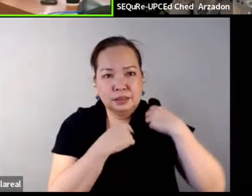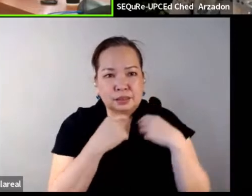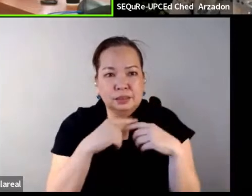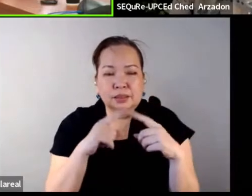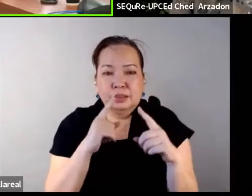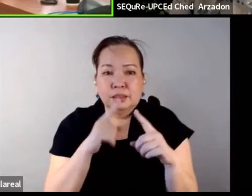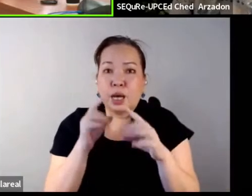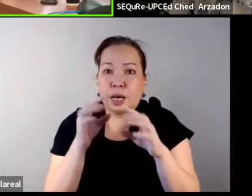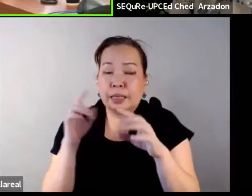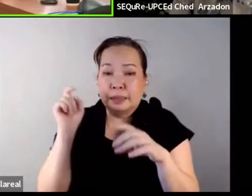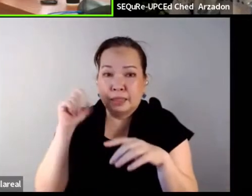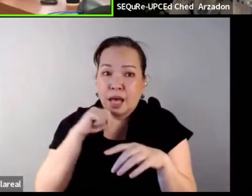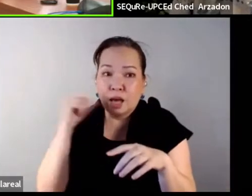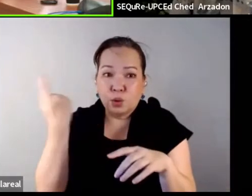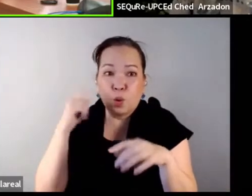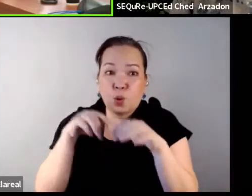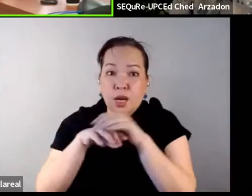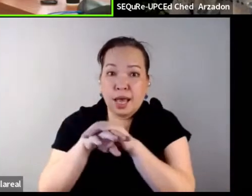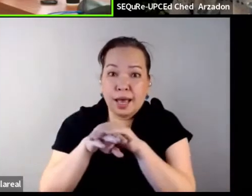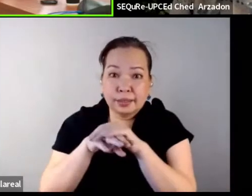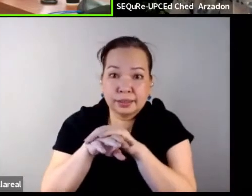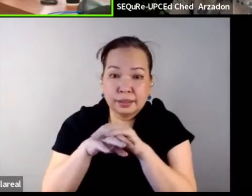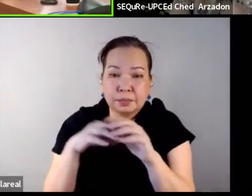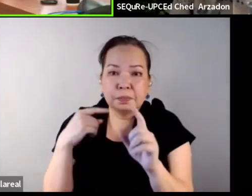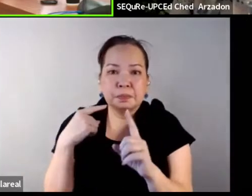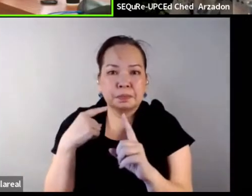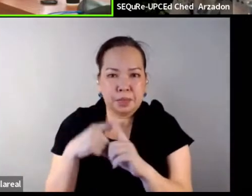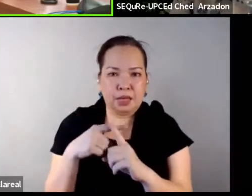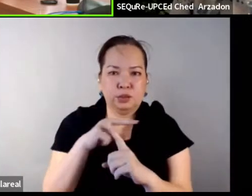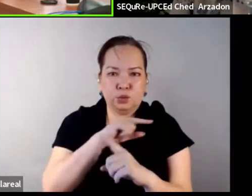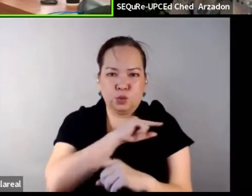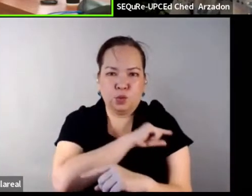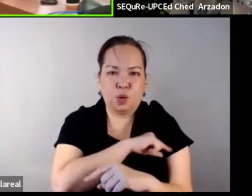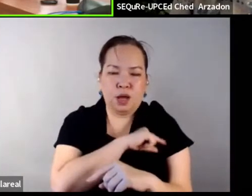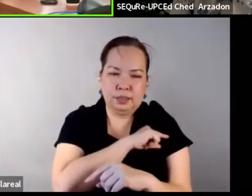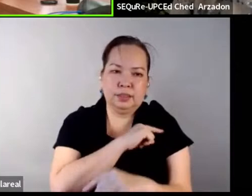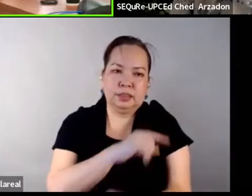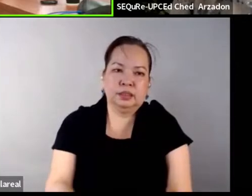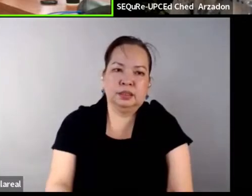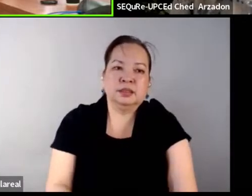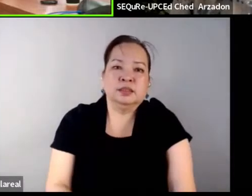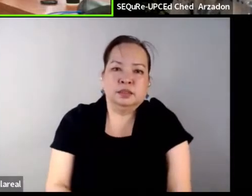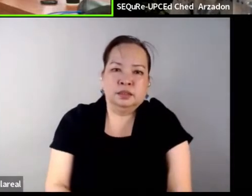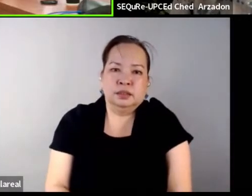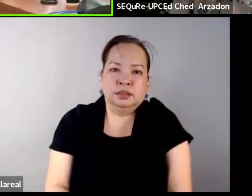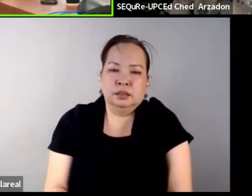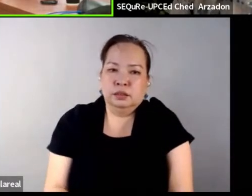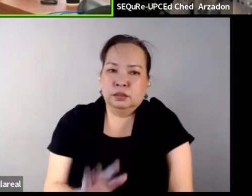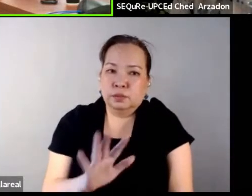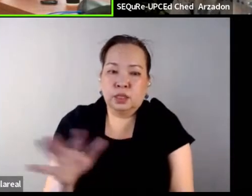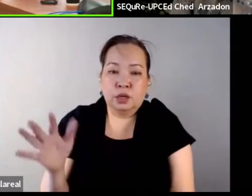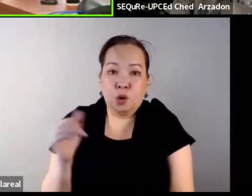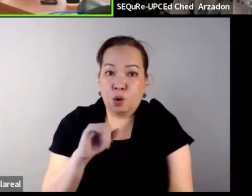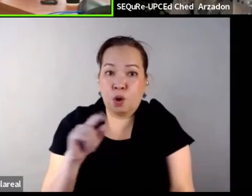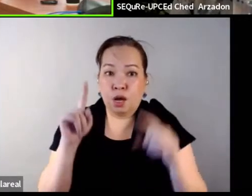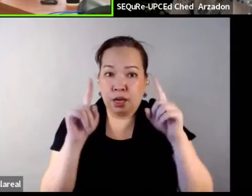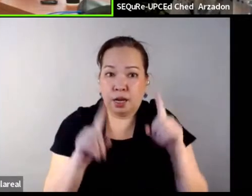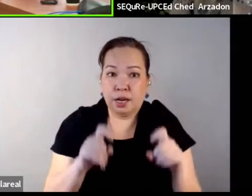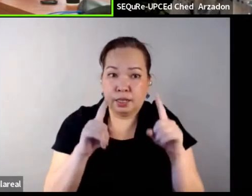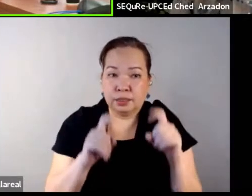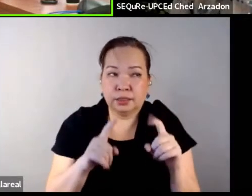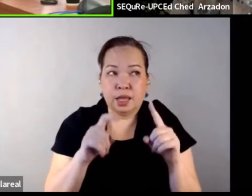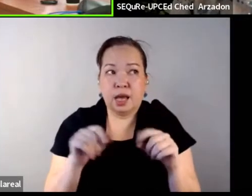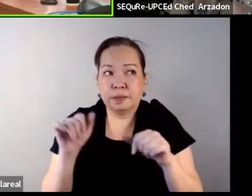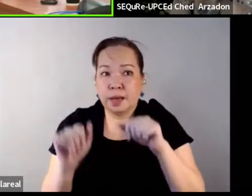only accessibility but also quality. Ito nga, lahat ng mga test o mga assessment